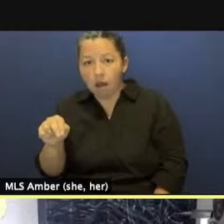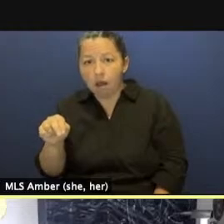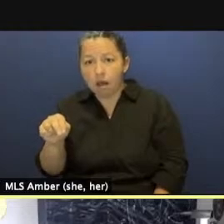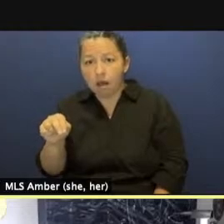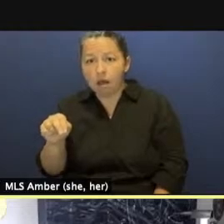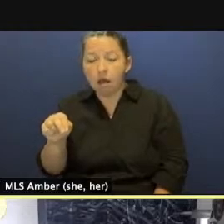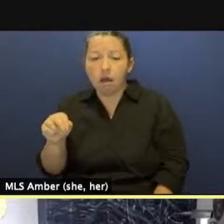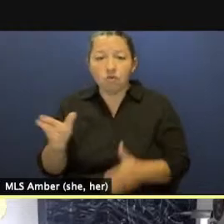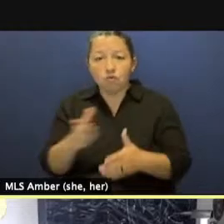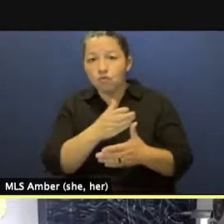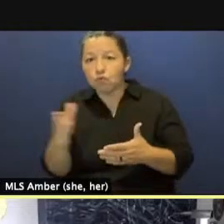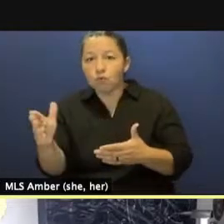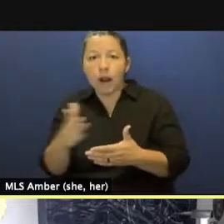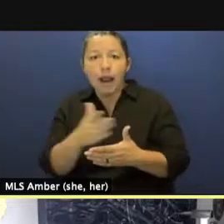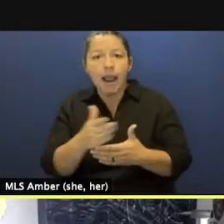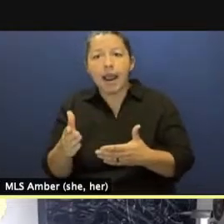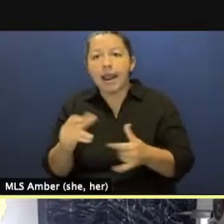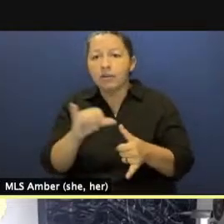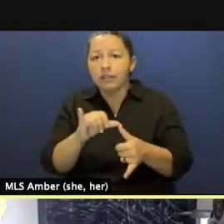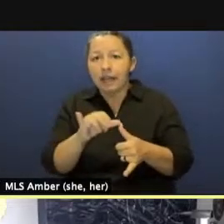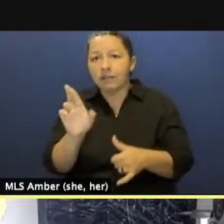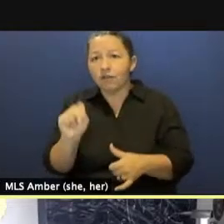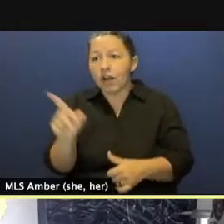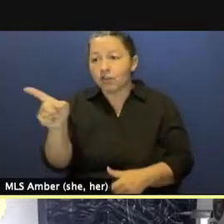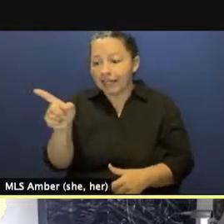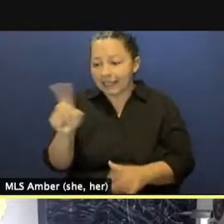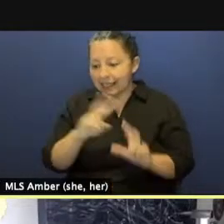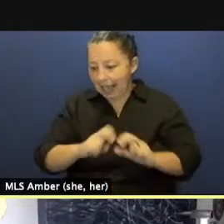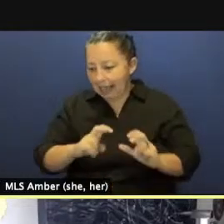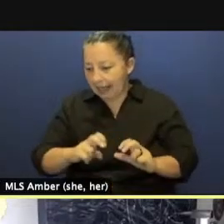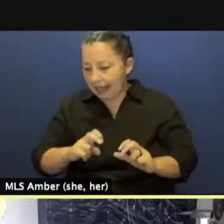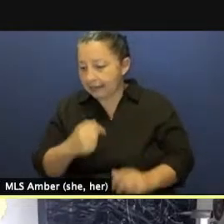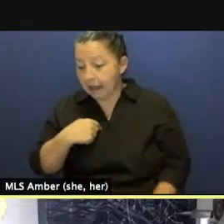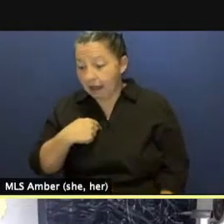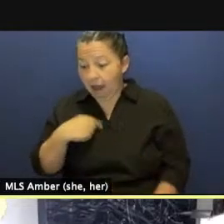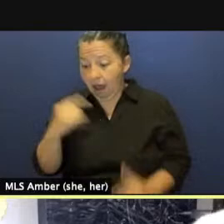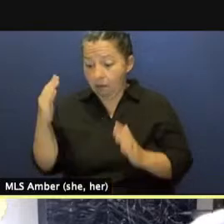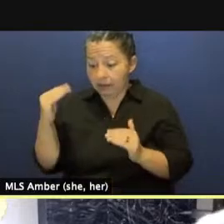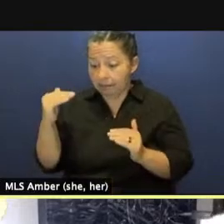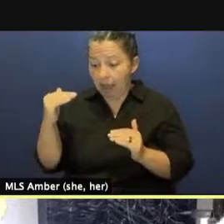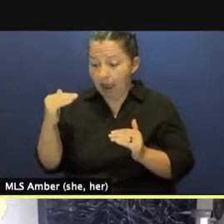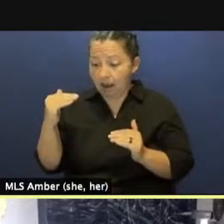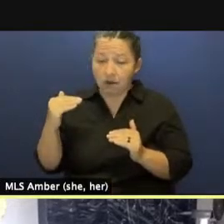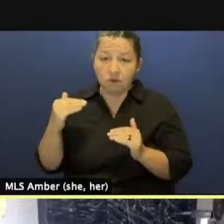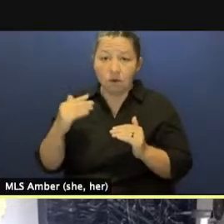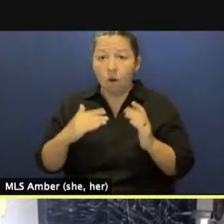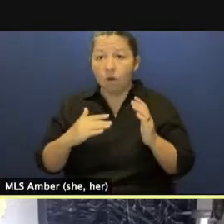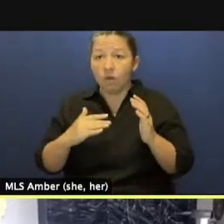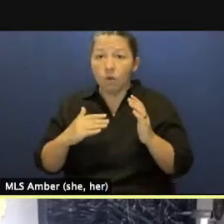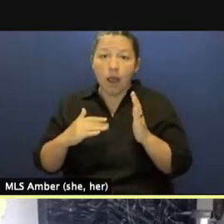grain size fraction that he's analyzed. I was expecting all the way up to last night to be able to show you